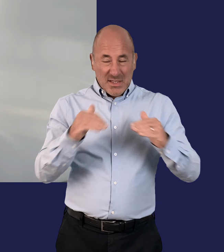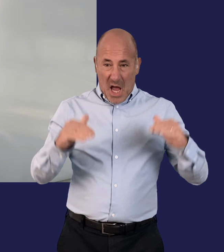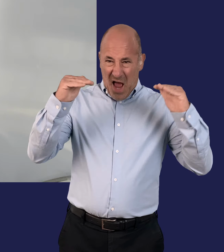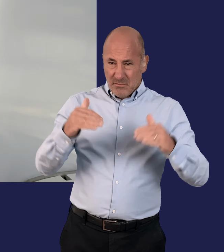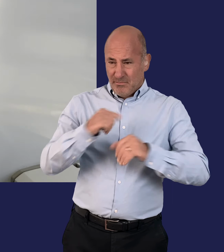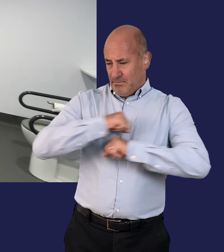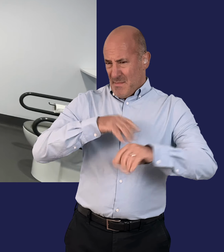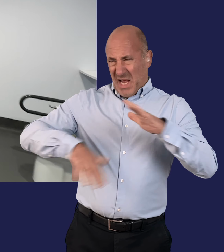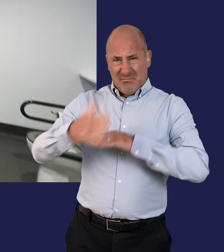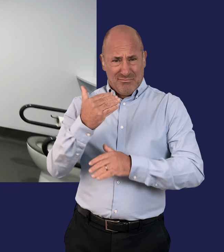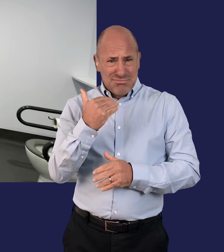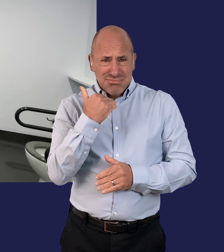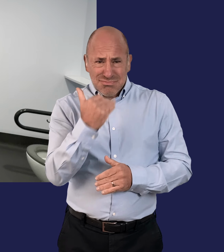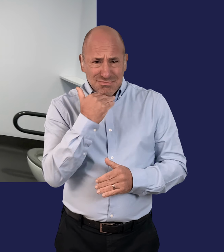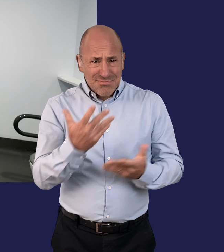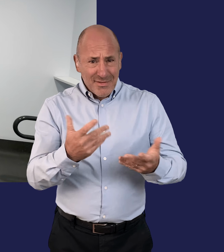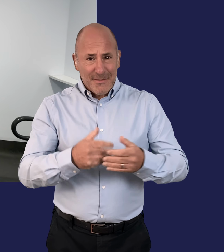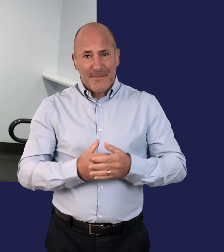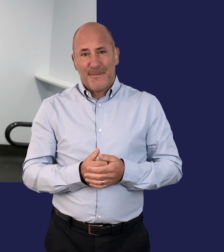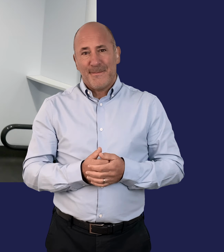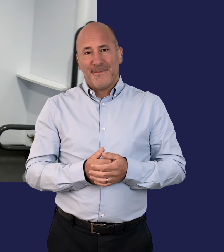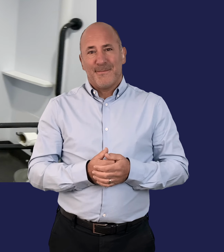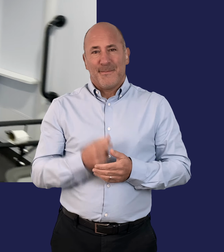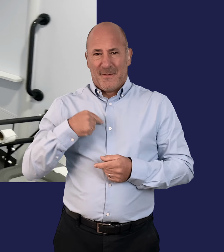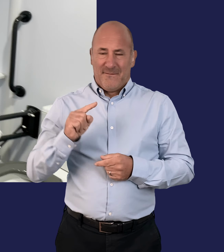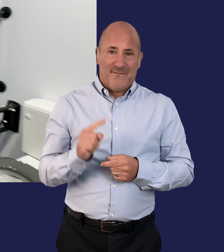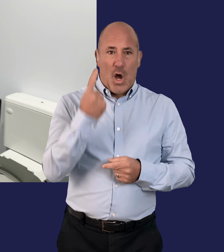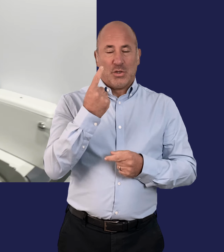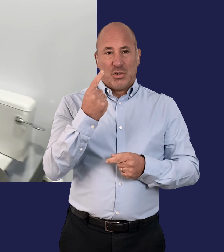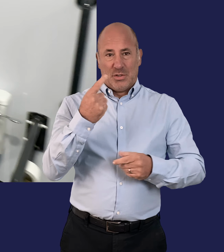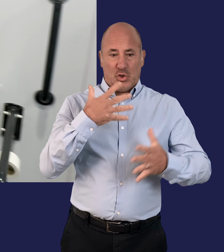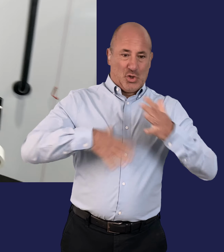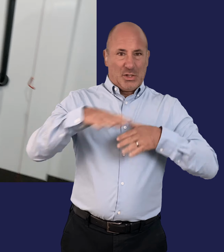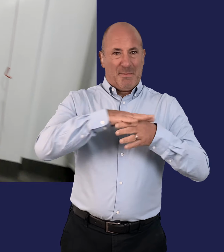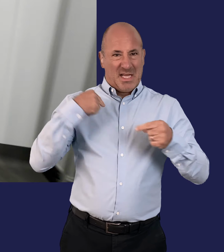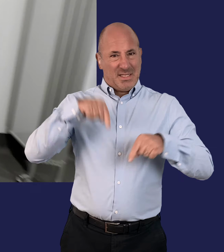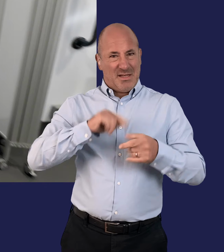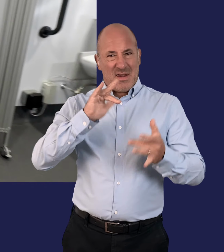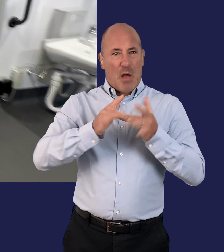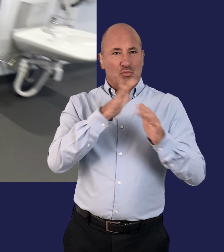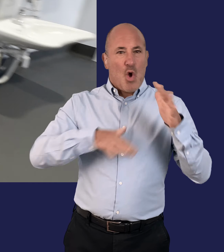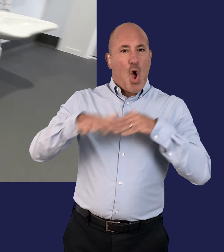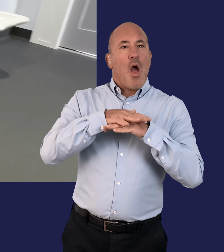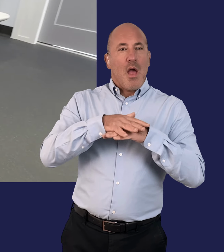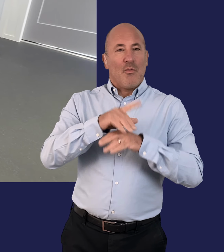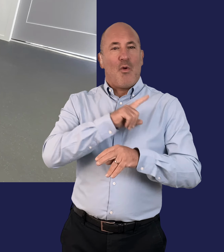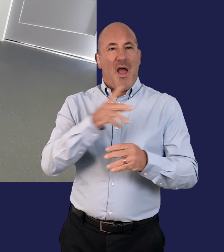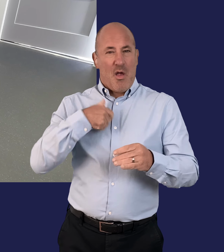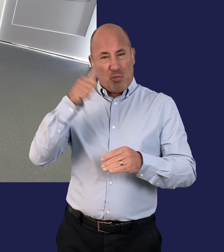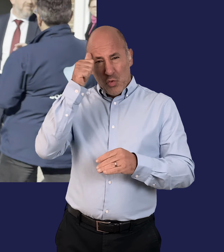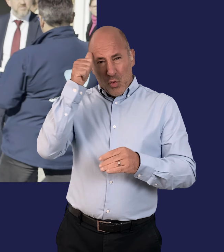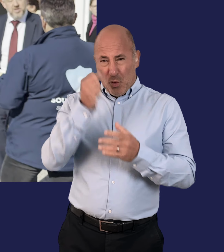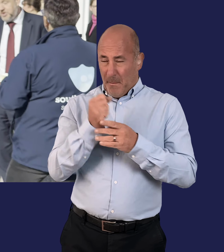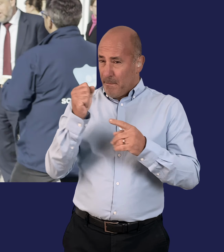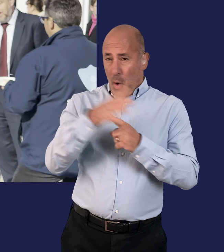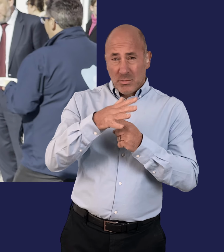that will raise up and to the right height, and lots of space. We've got involved in the first changing places on our network because we know